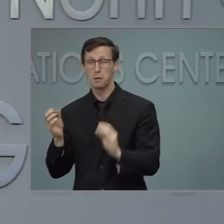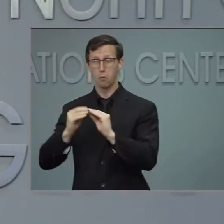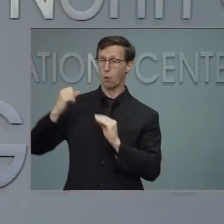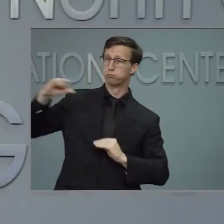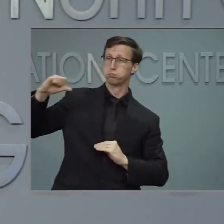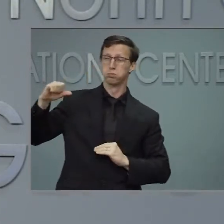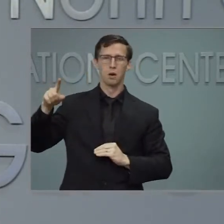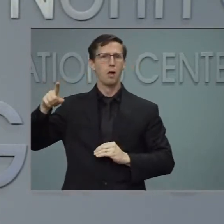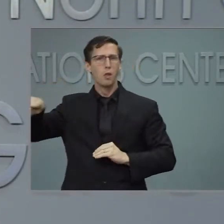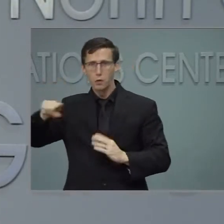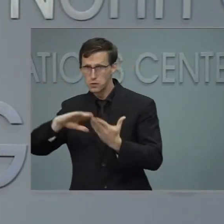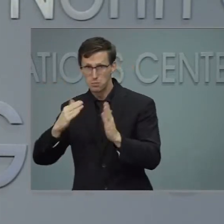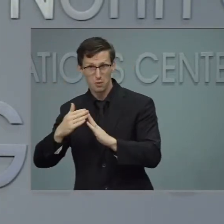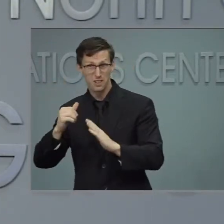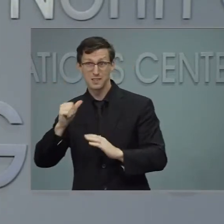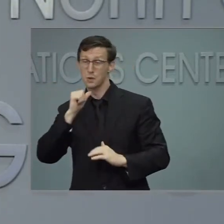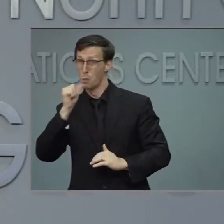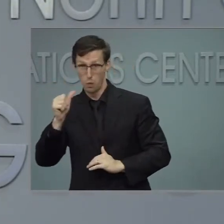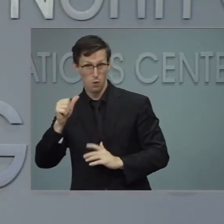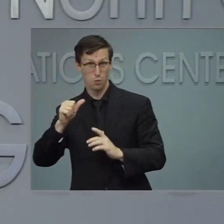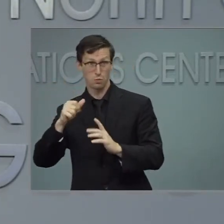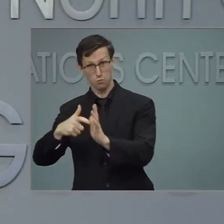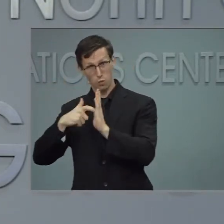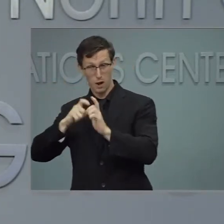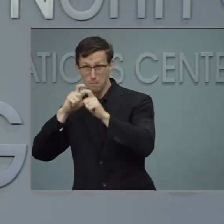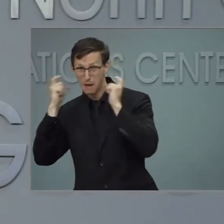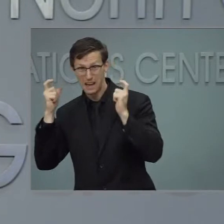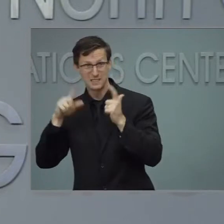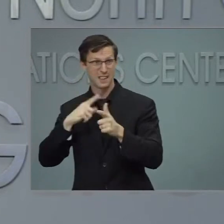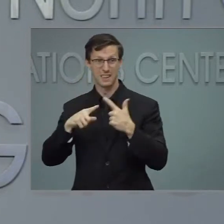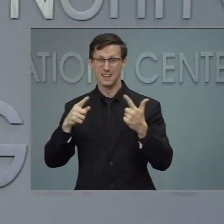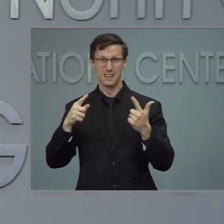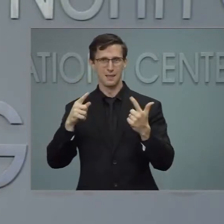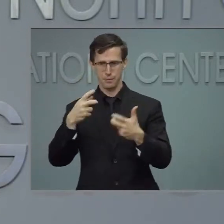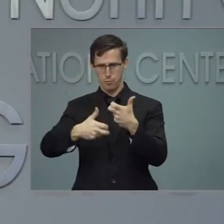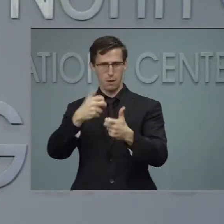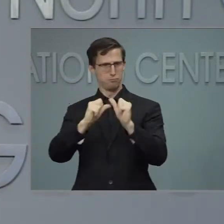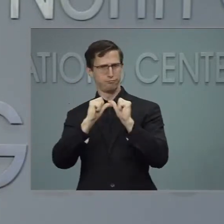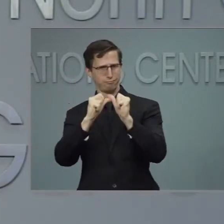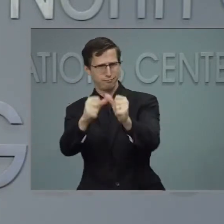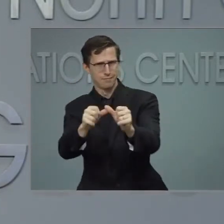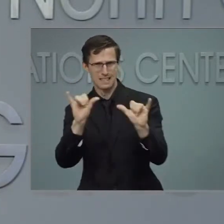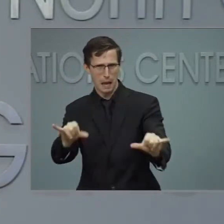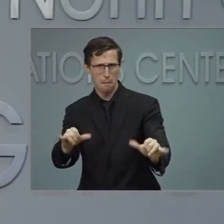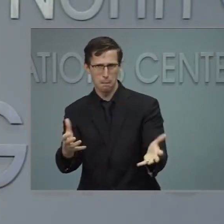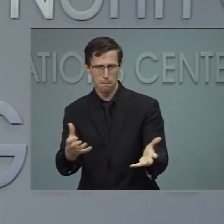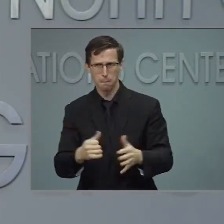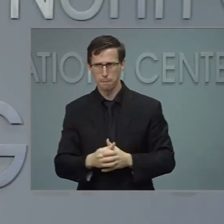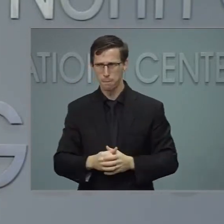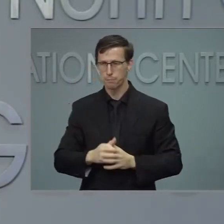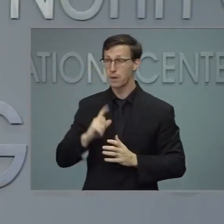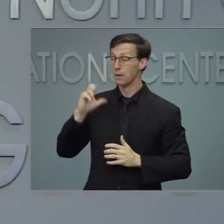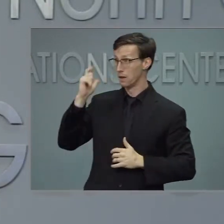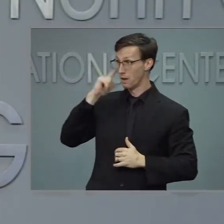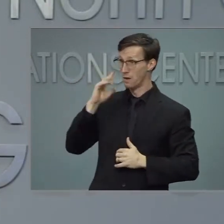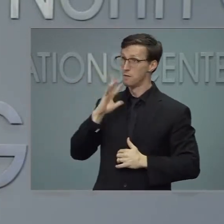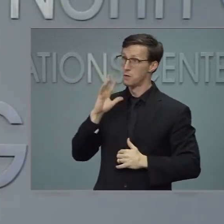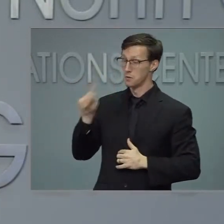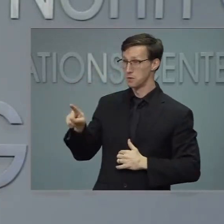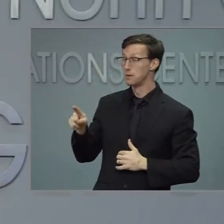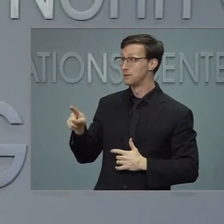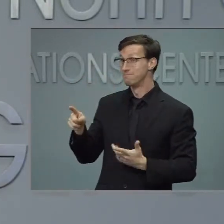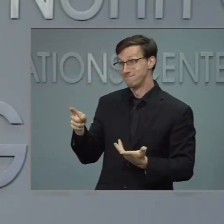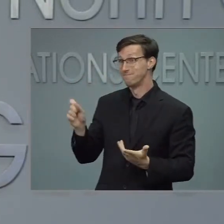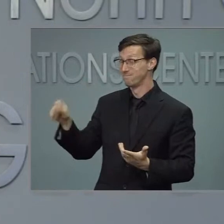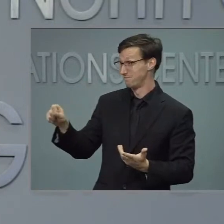Yeah, I certainly am concerned about that. We are particularly concerned about our areas with lower vaccination rates because